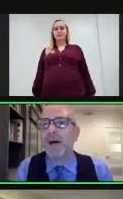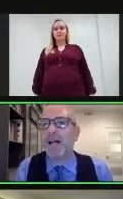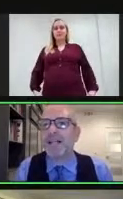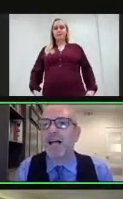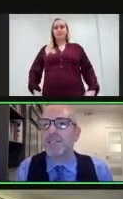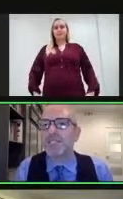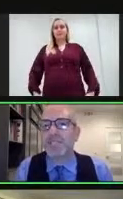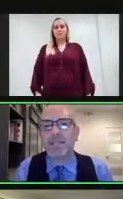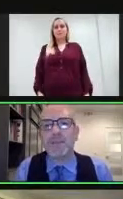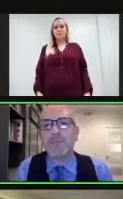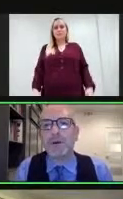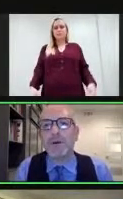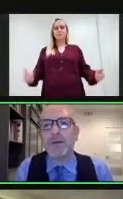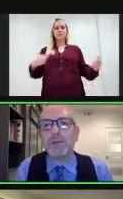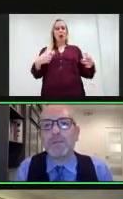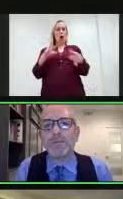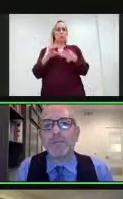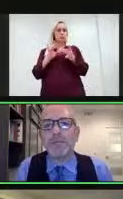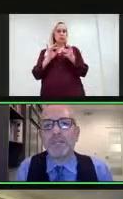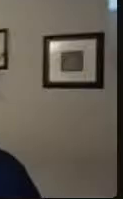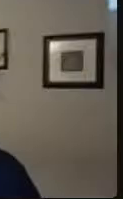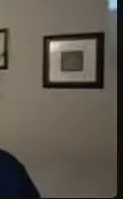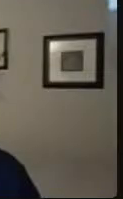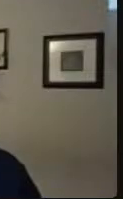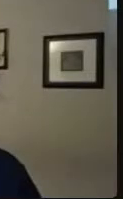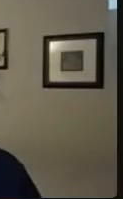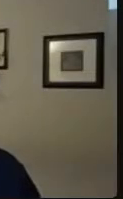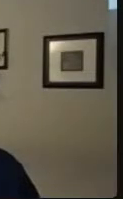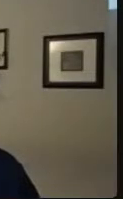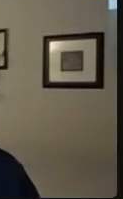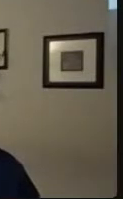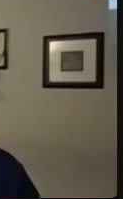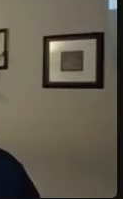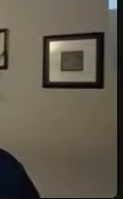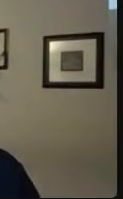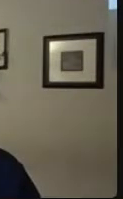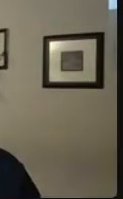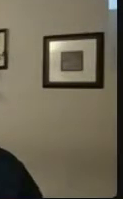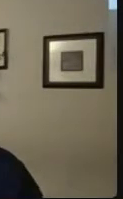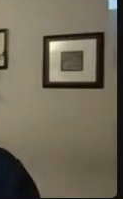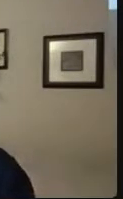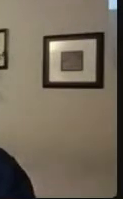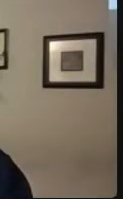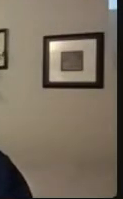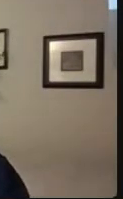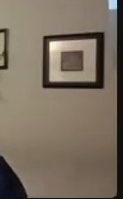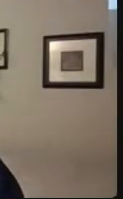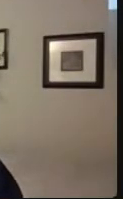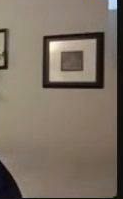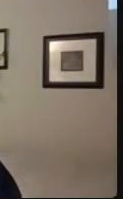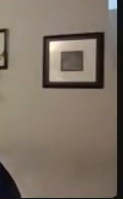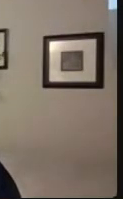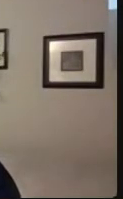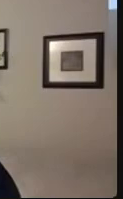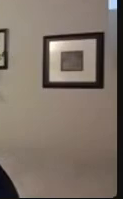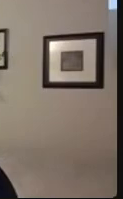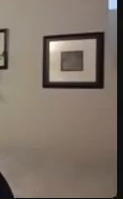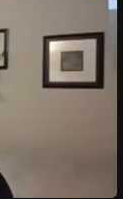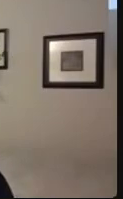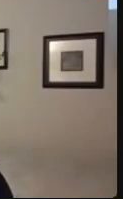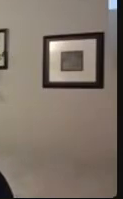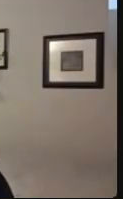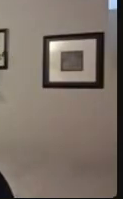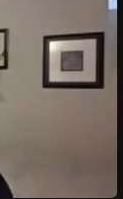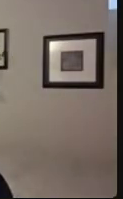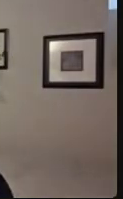So I'll just say a little bit more about the diversity and the source of pride that the community has